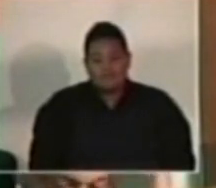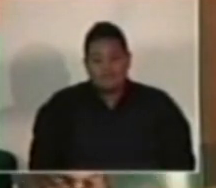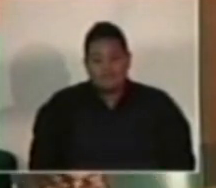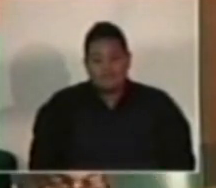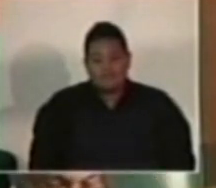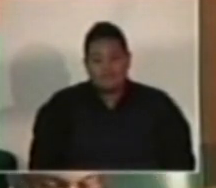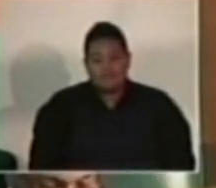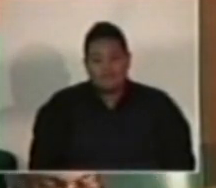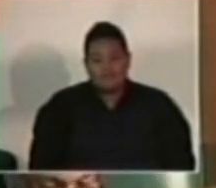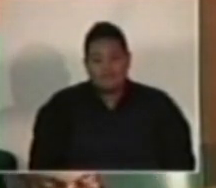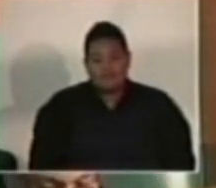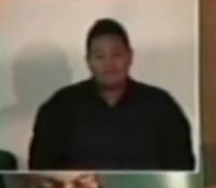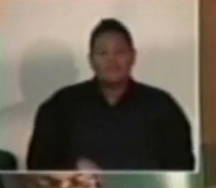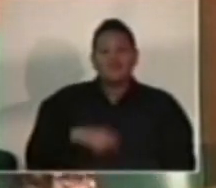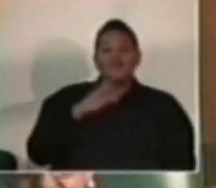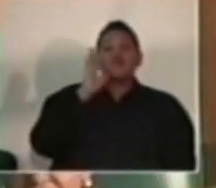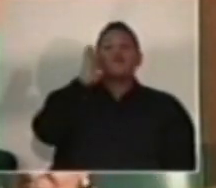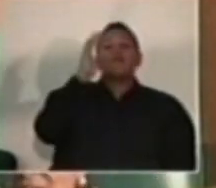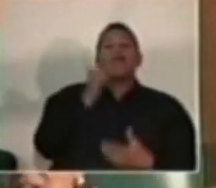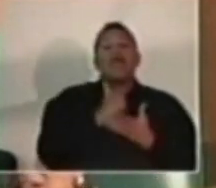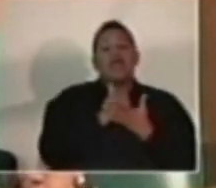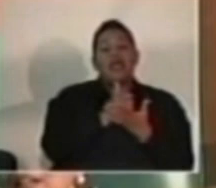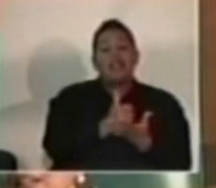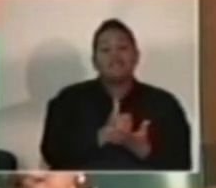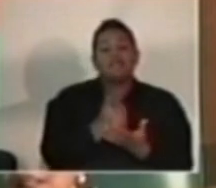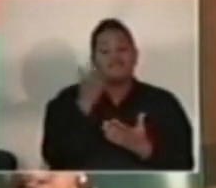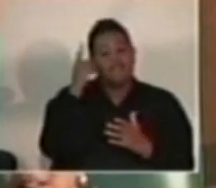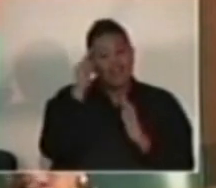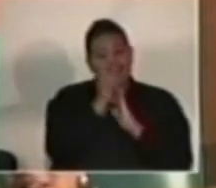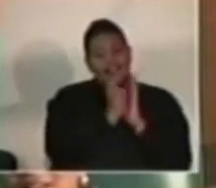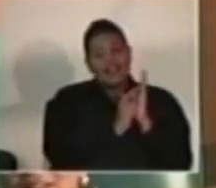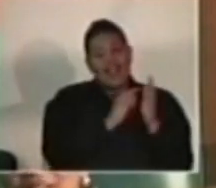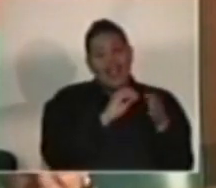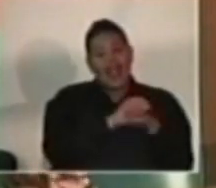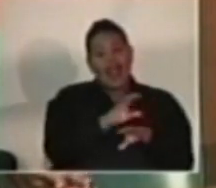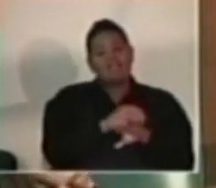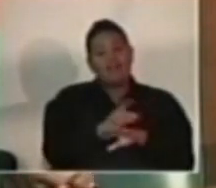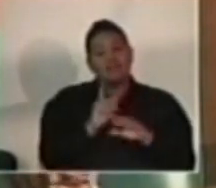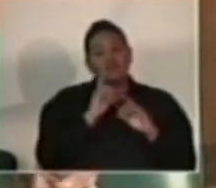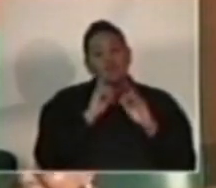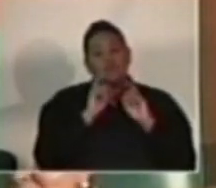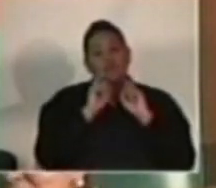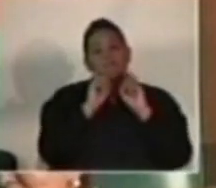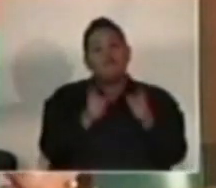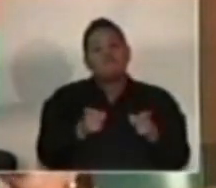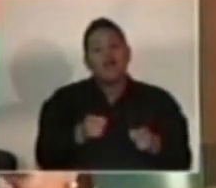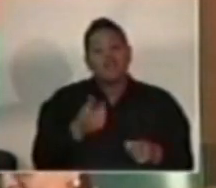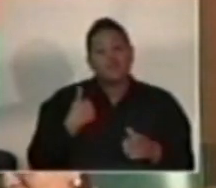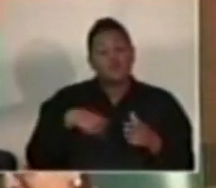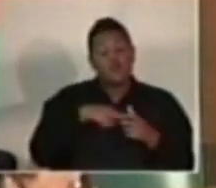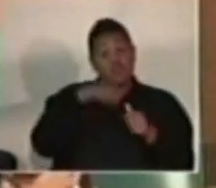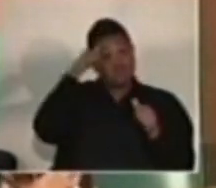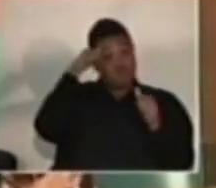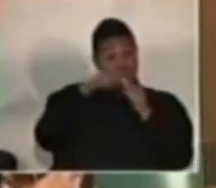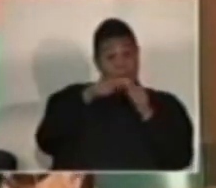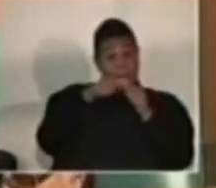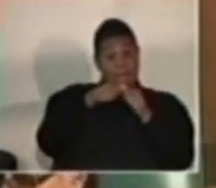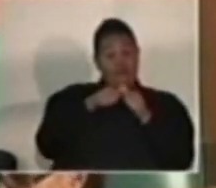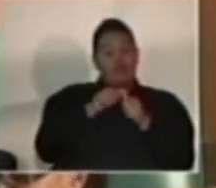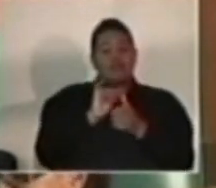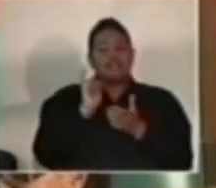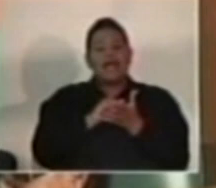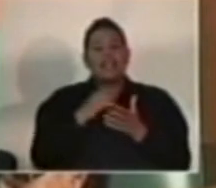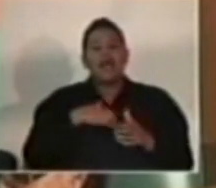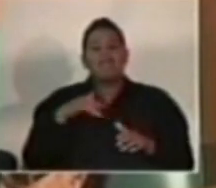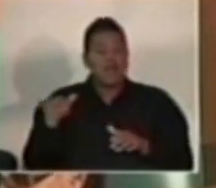It would be useful, Mr. Speaker, for the legal advice to be provided. We recall that when there was a